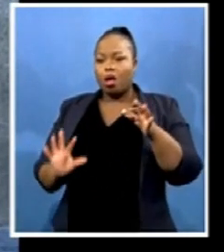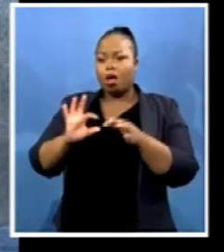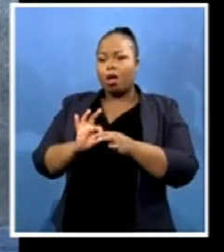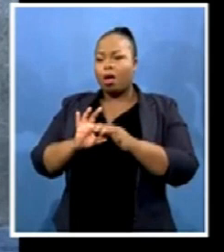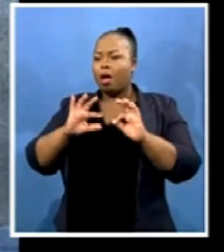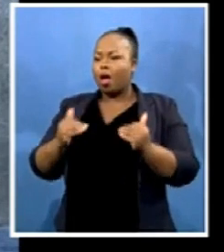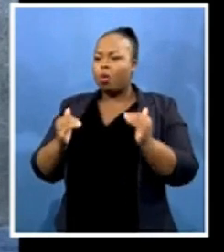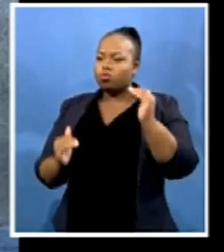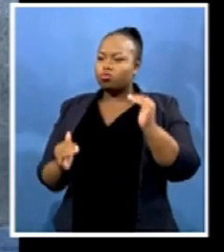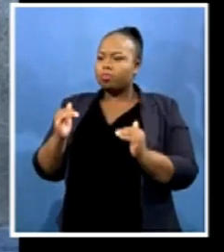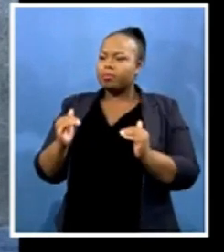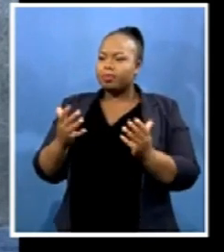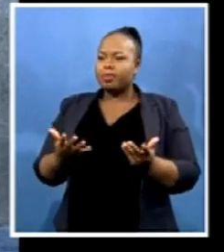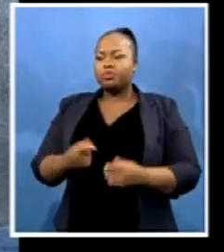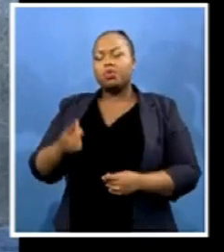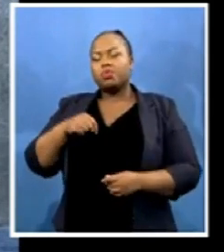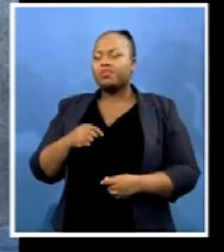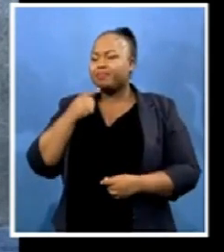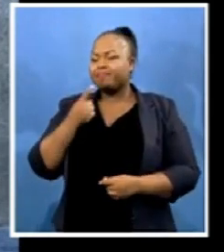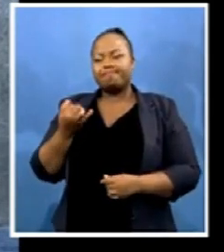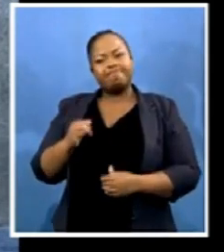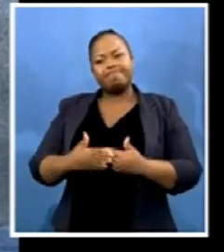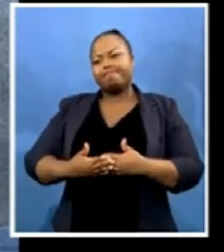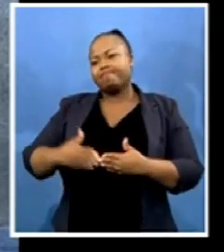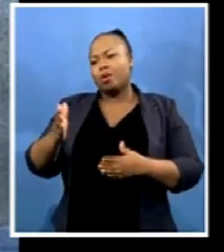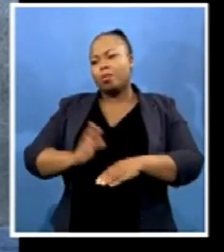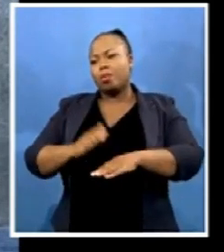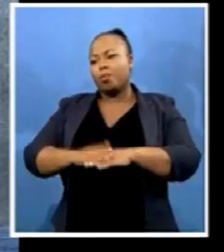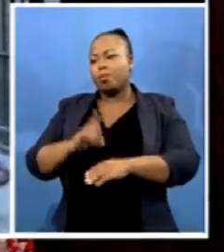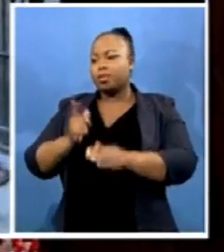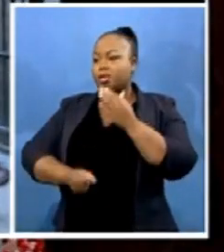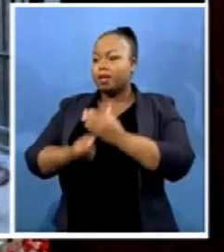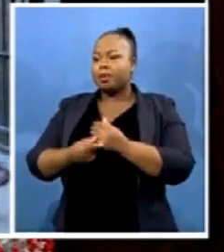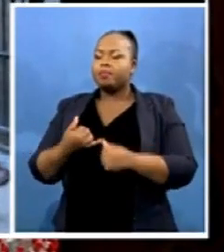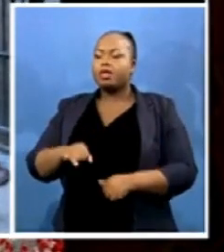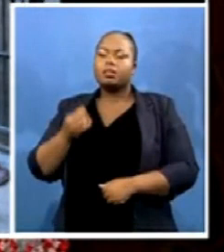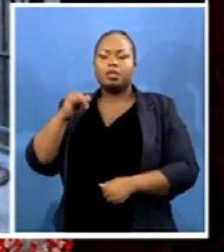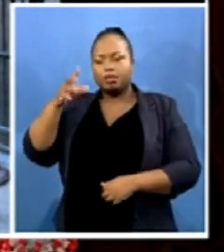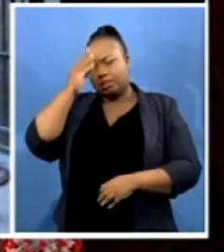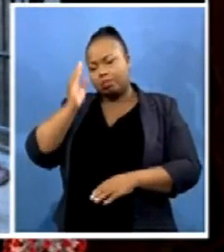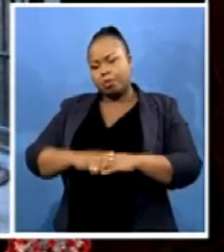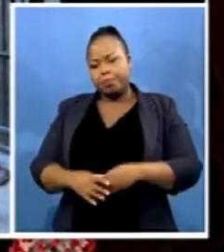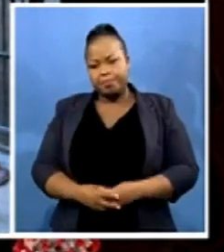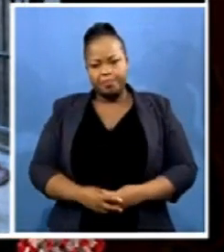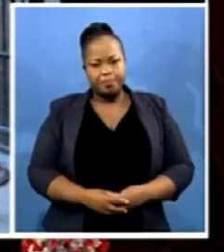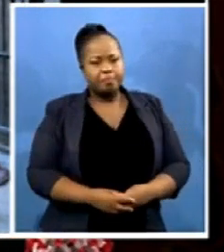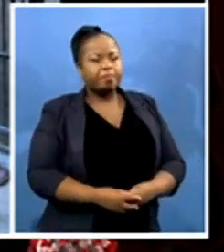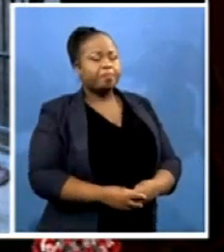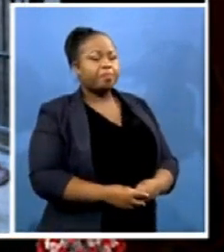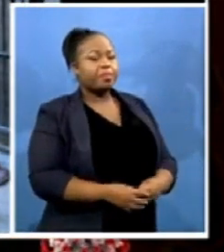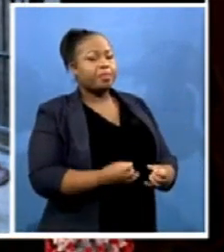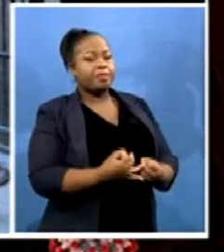have a long way to go, but there's a lot that we can still do. Many would say that leadership, among other things, is